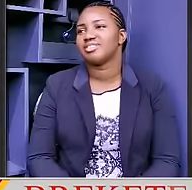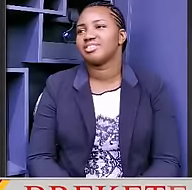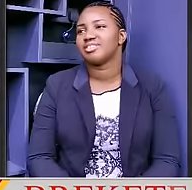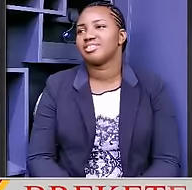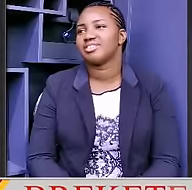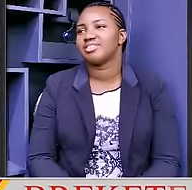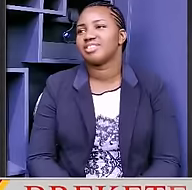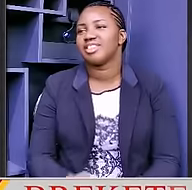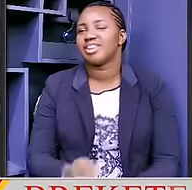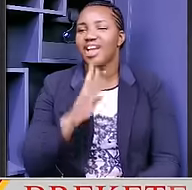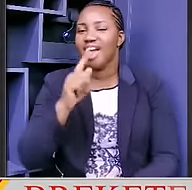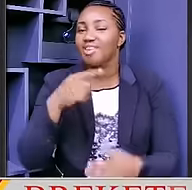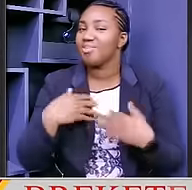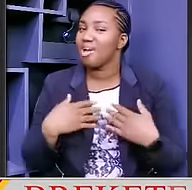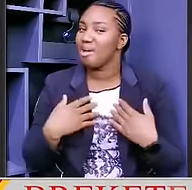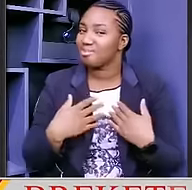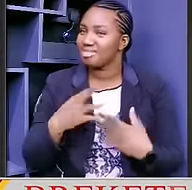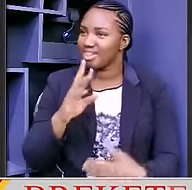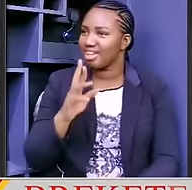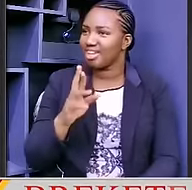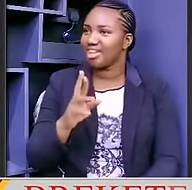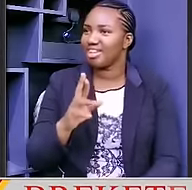Are you happy, sir? Yes, sir.